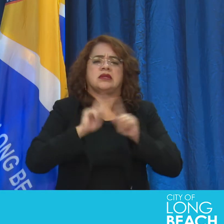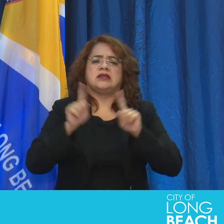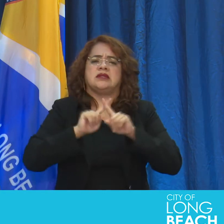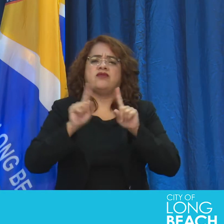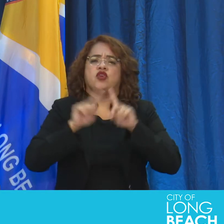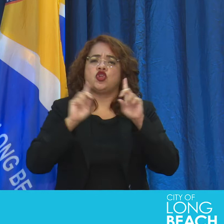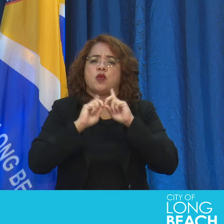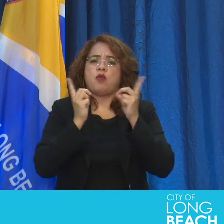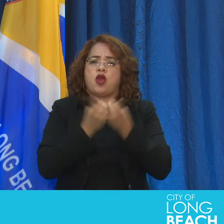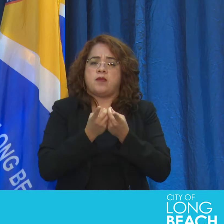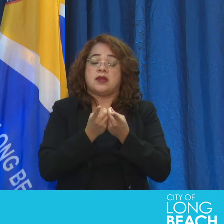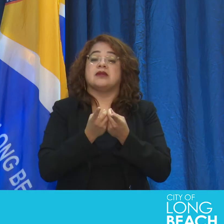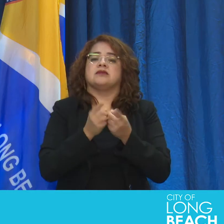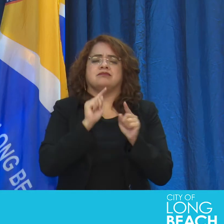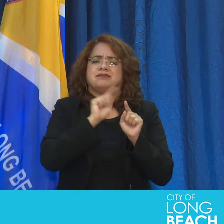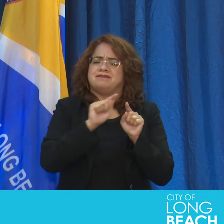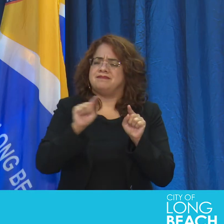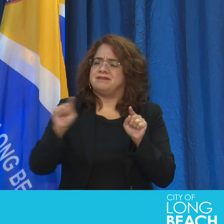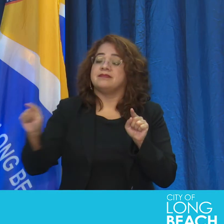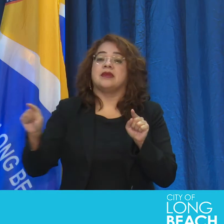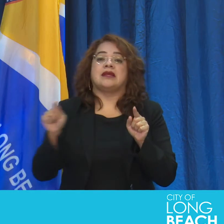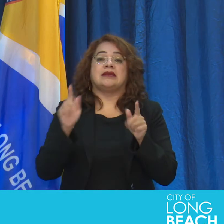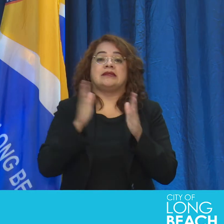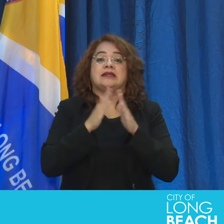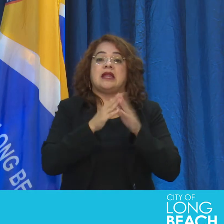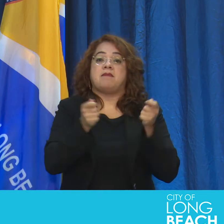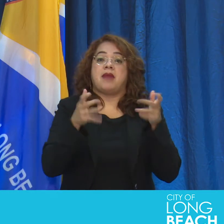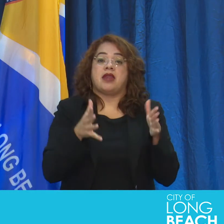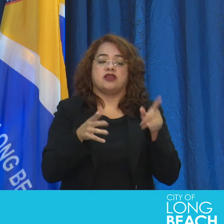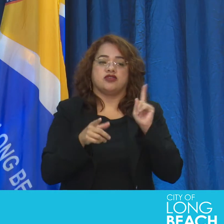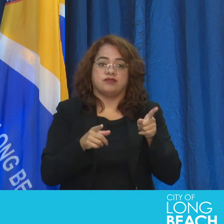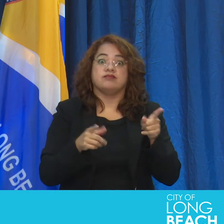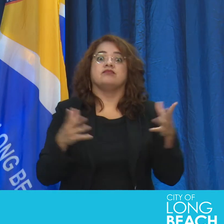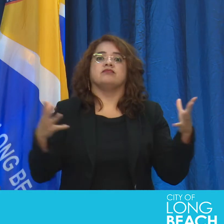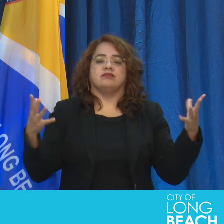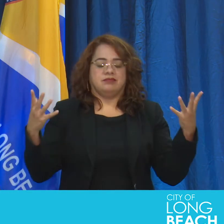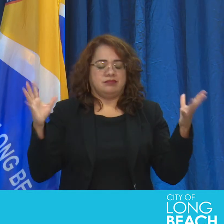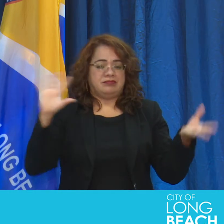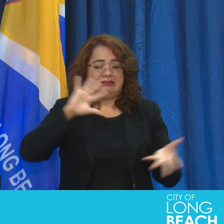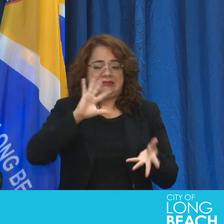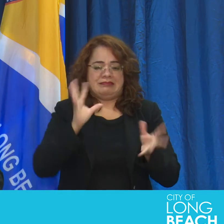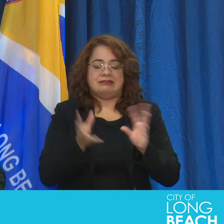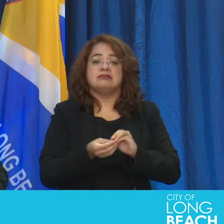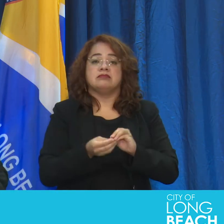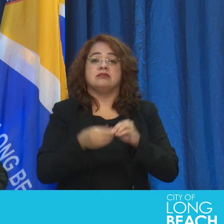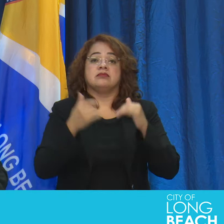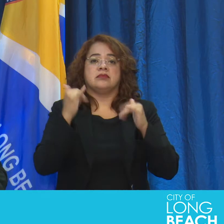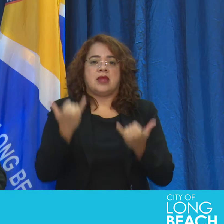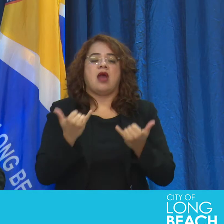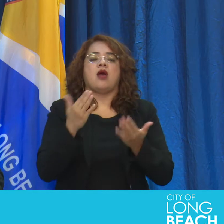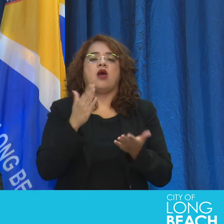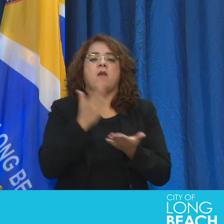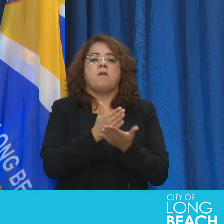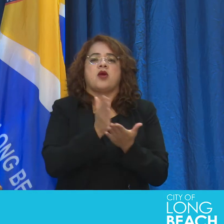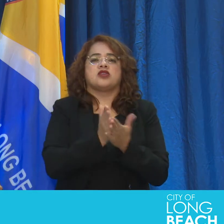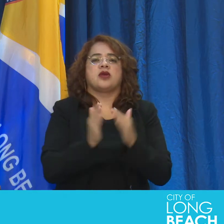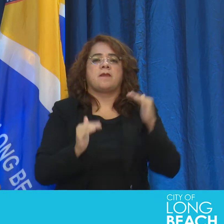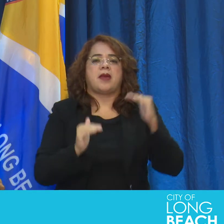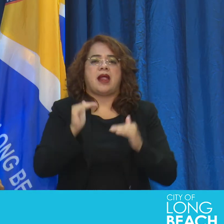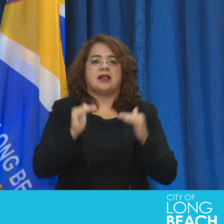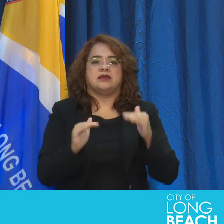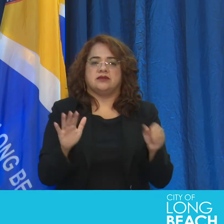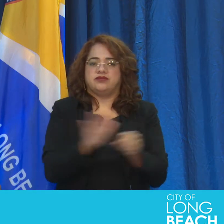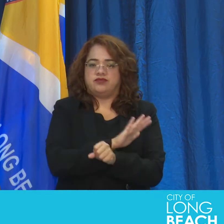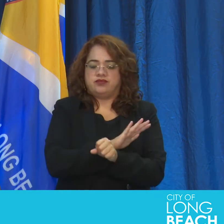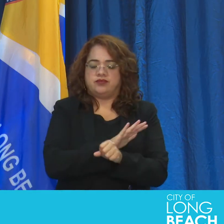departments and our city manager. Like our 6 previous budgets, today's budget is balanced. We'll be including some